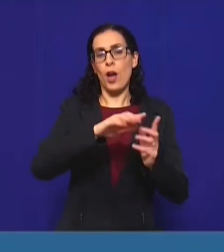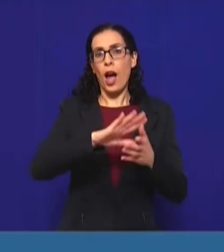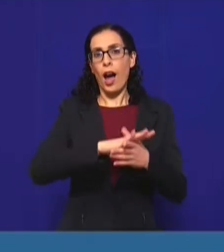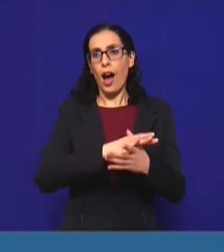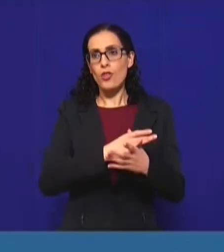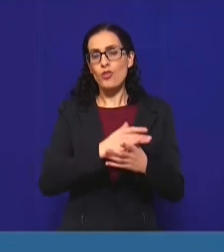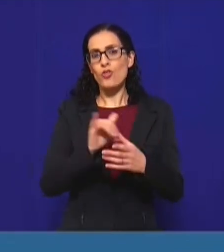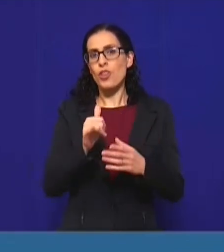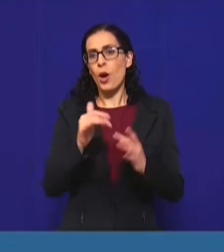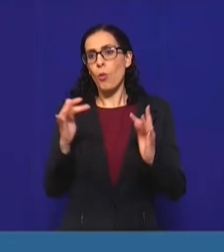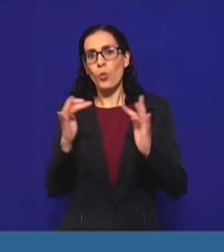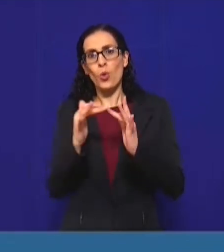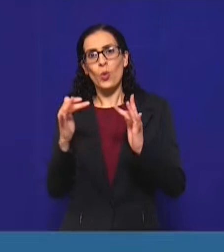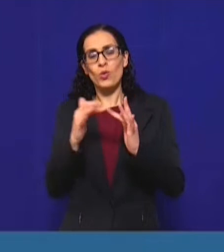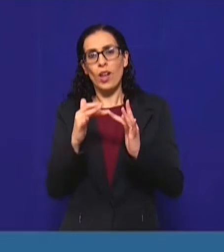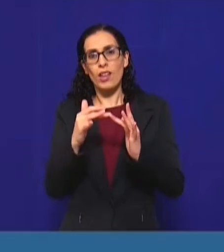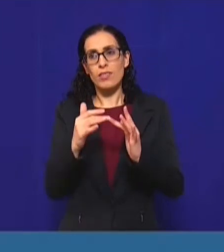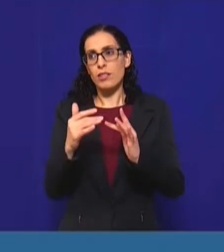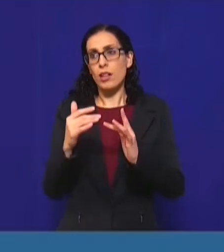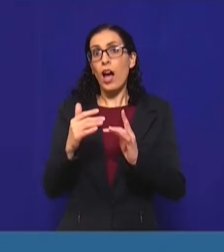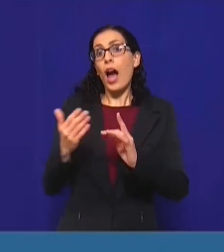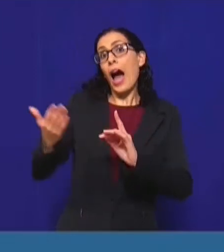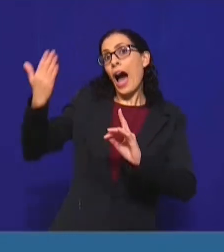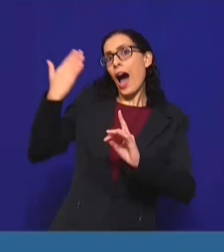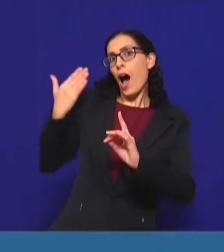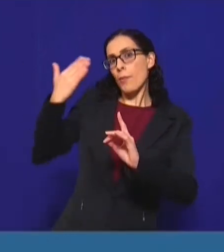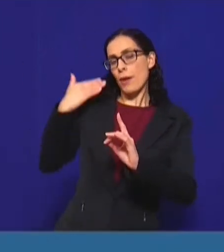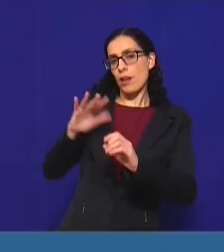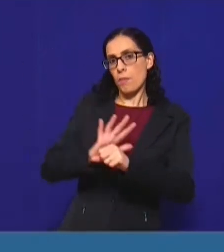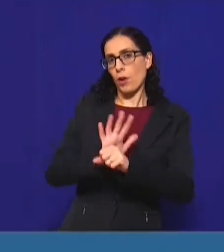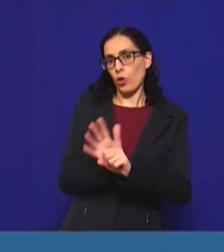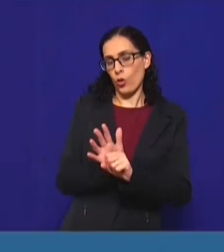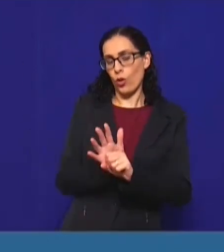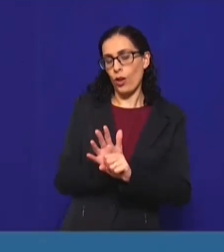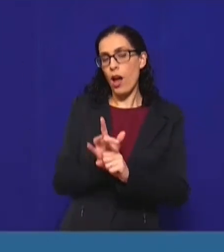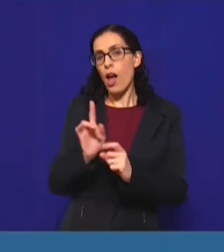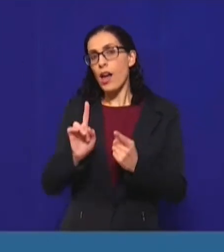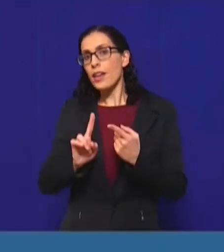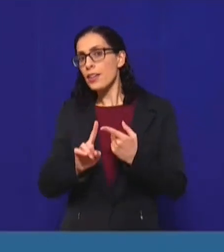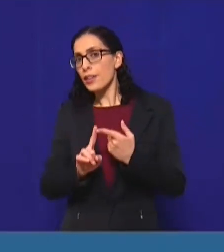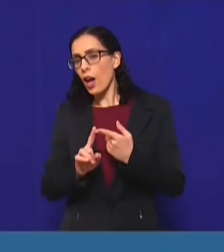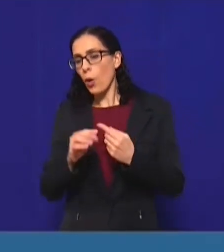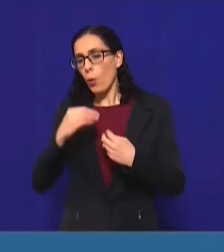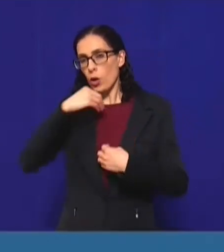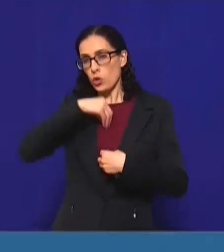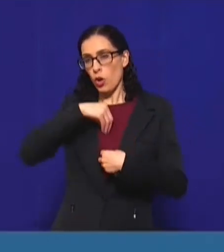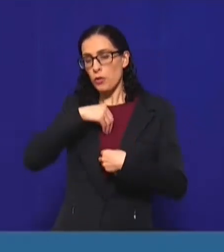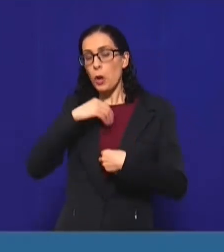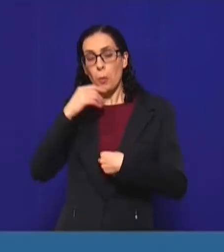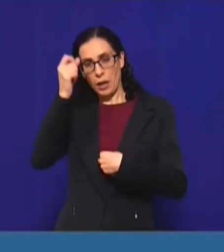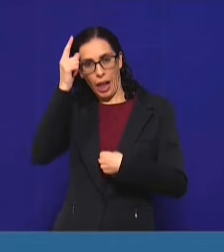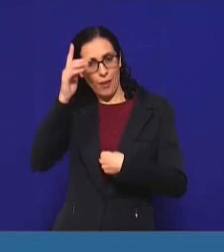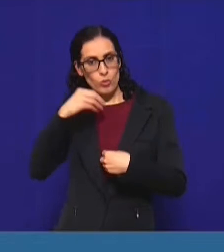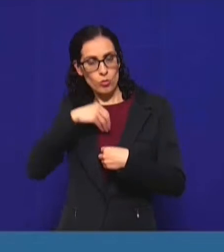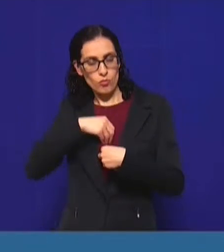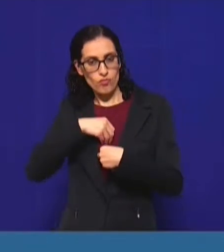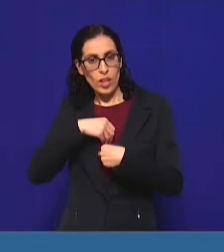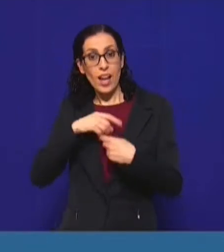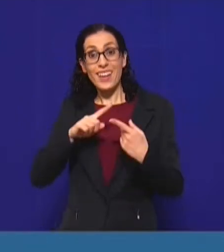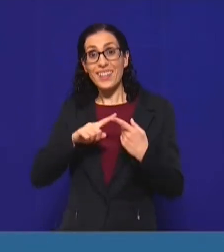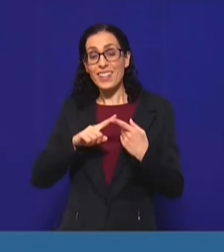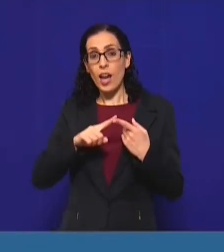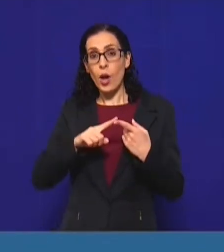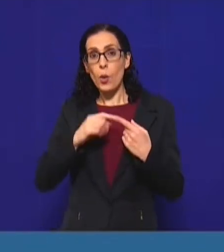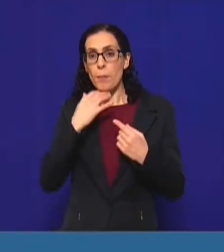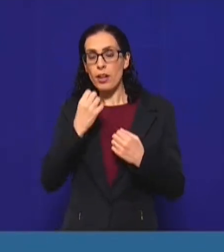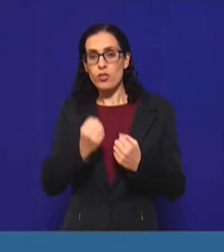jew espożizzjoni qabel għall-virus jew inkella kien għadu fi żmien l-incubation period jew inkella ma kienx